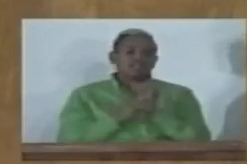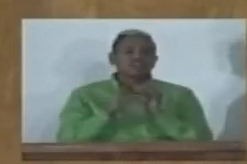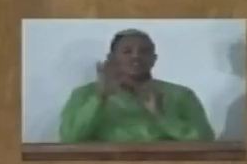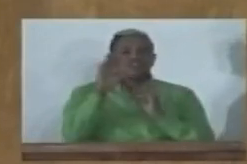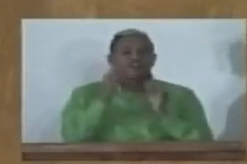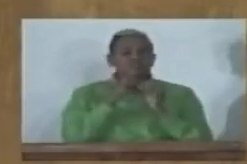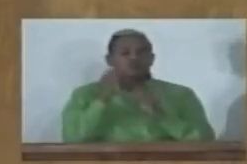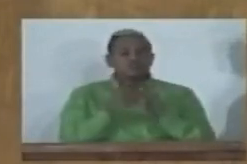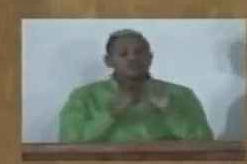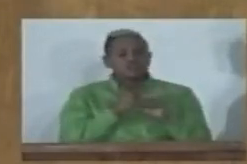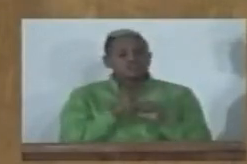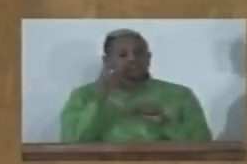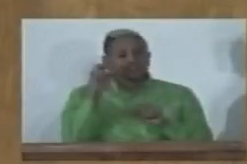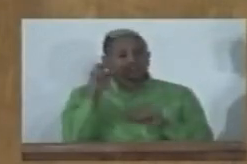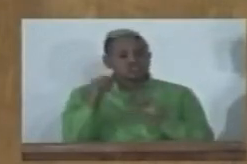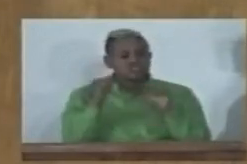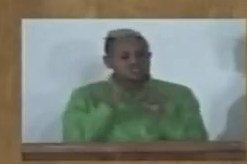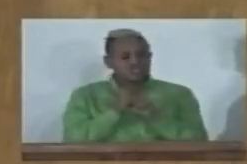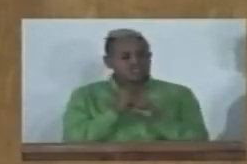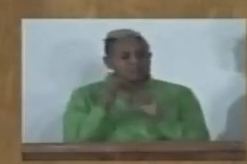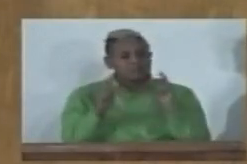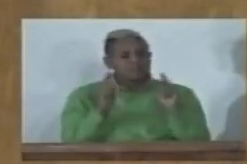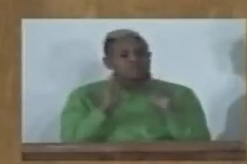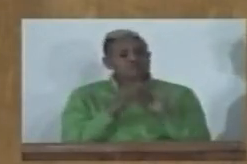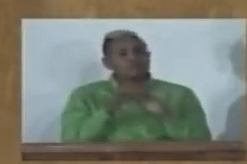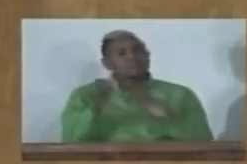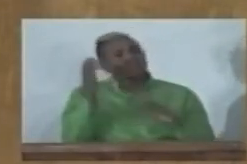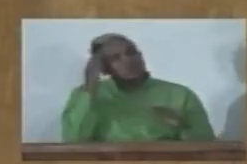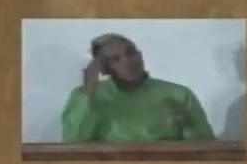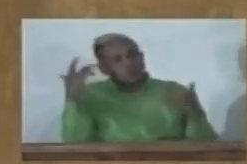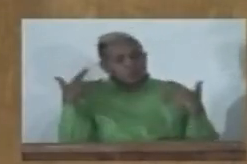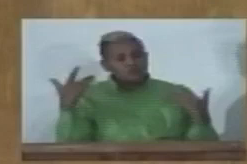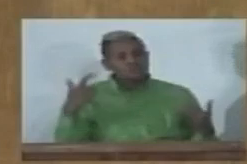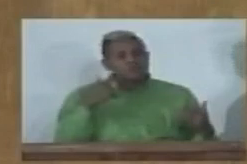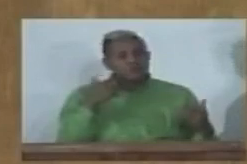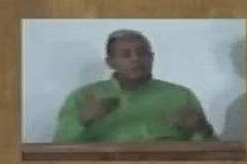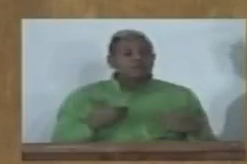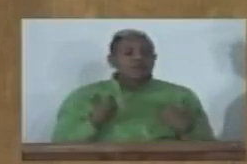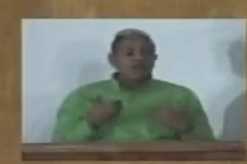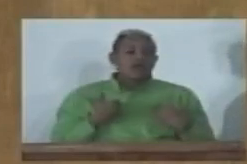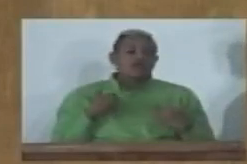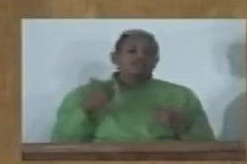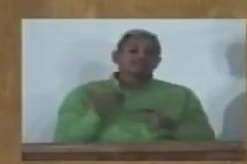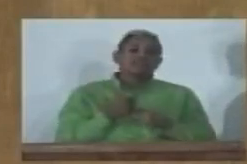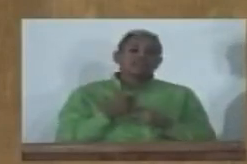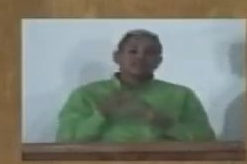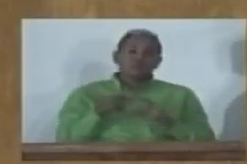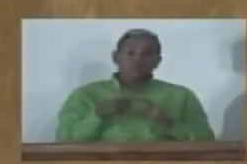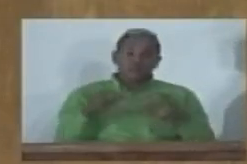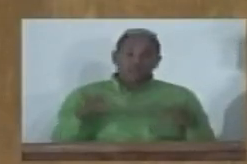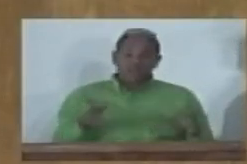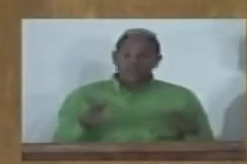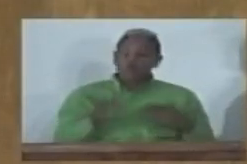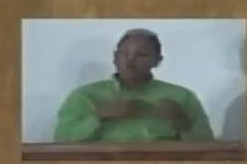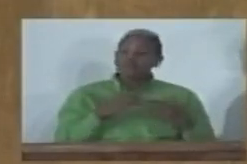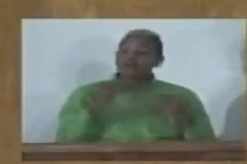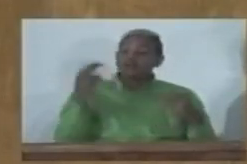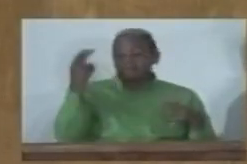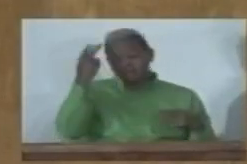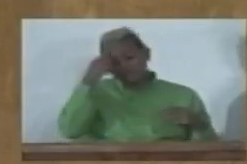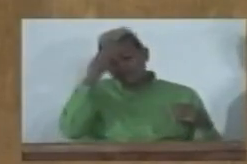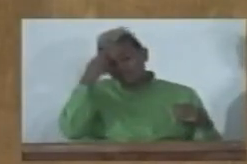years, 30 years. The people of Jamaica need to know. I am glad that in the end, whether the Mexicans